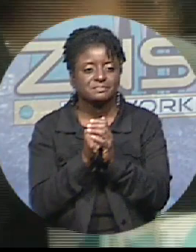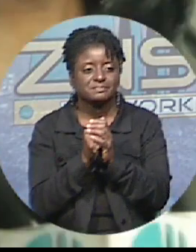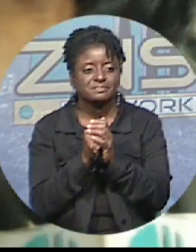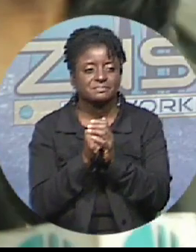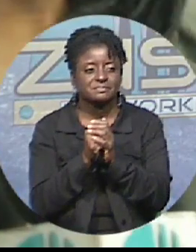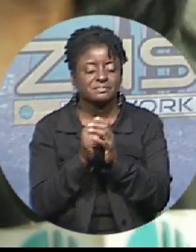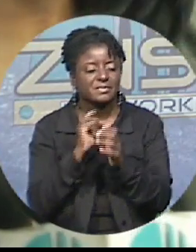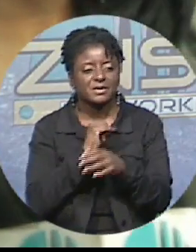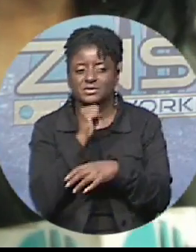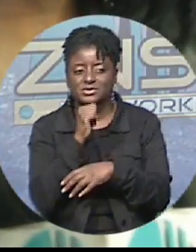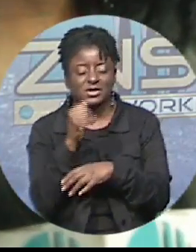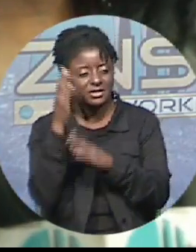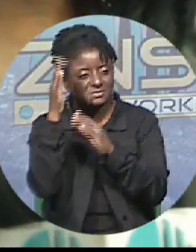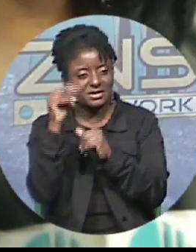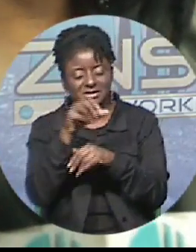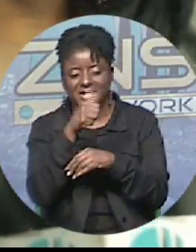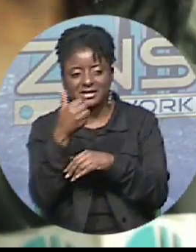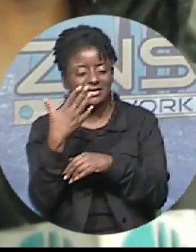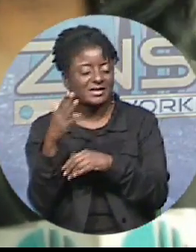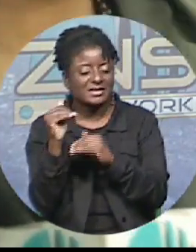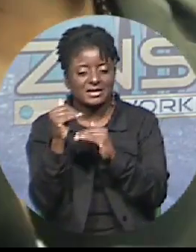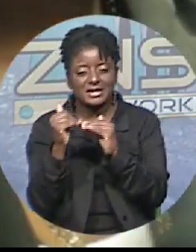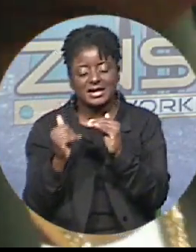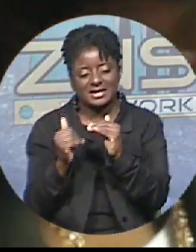I wasn't expecting anything less.